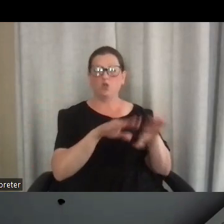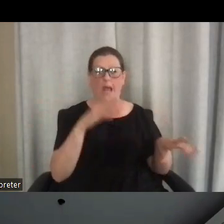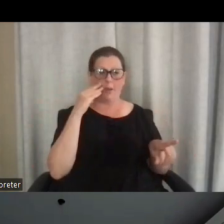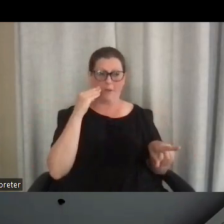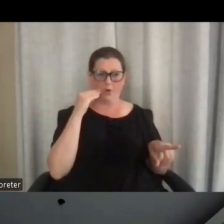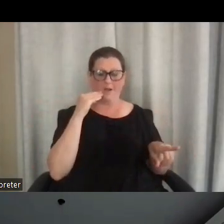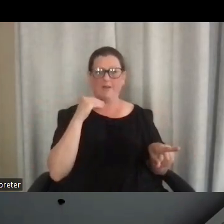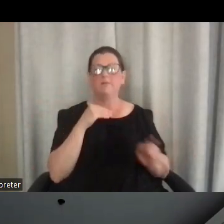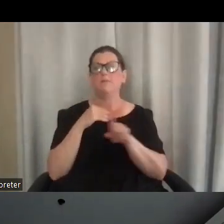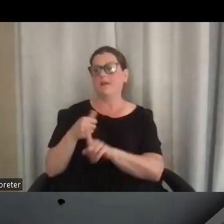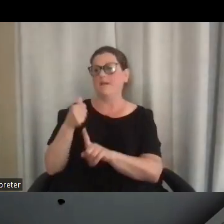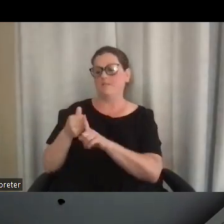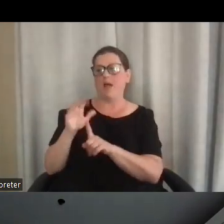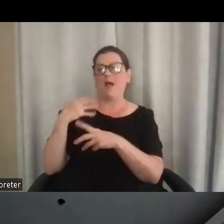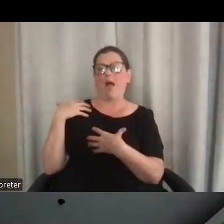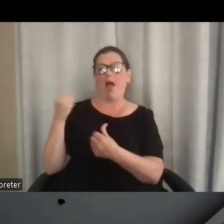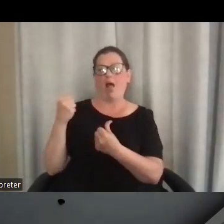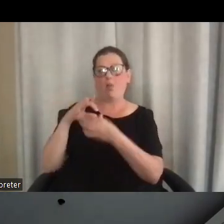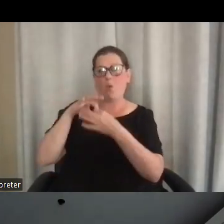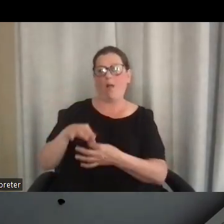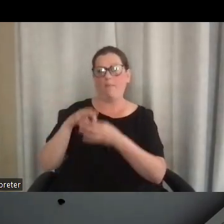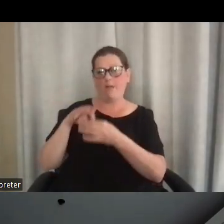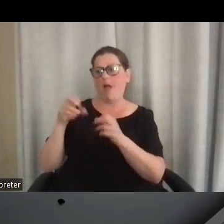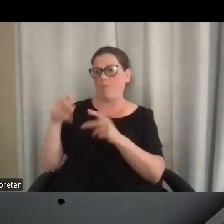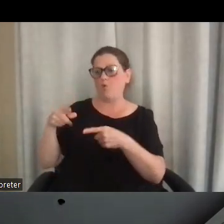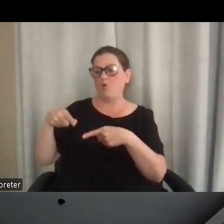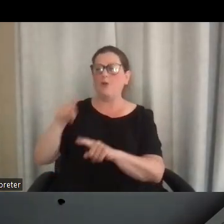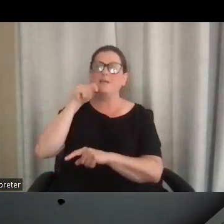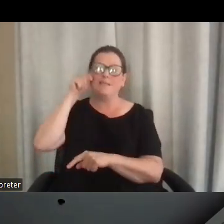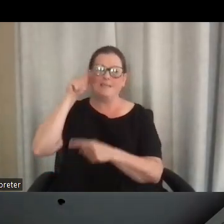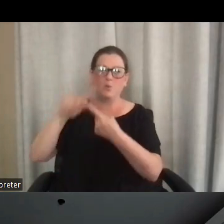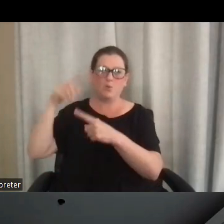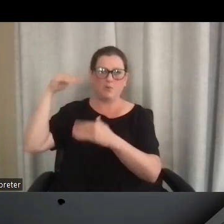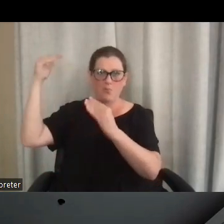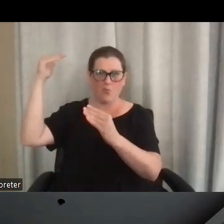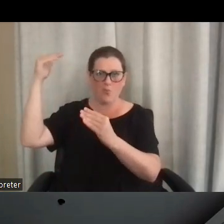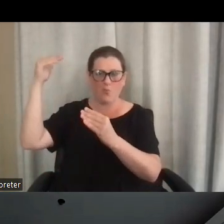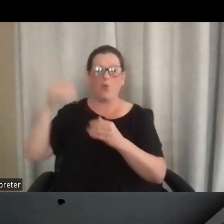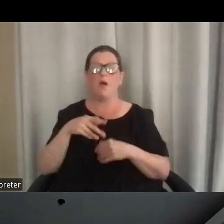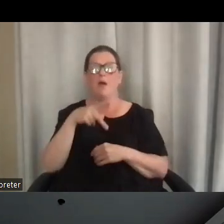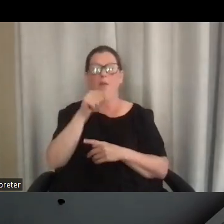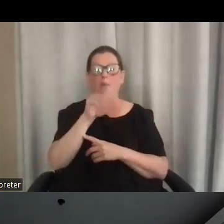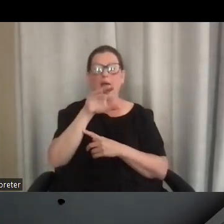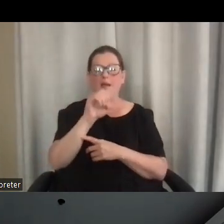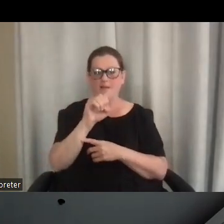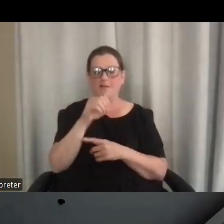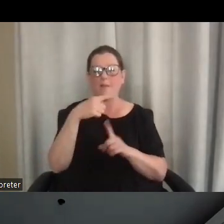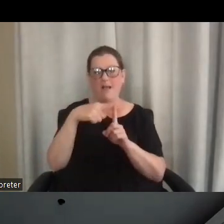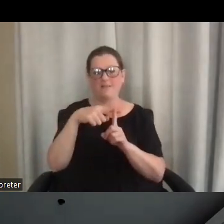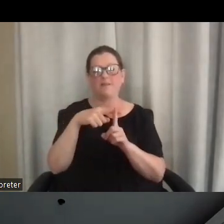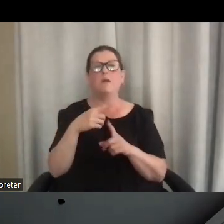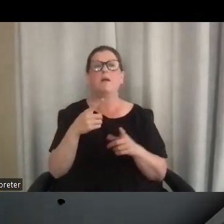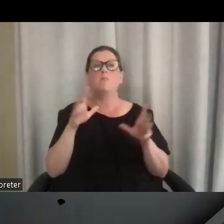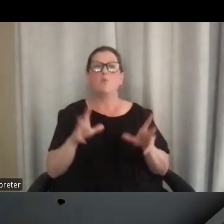and impacts on health and well-being and opportunity in adolescence and adulthood. PACEs are things that promote physical, social,